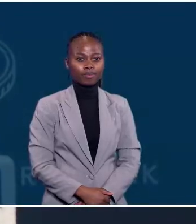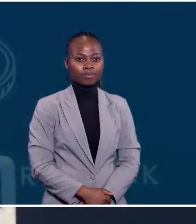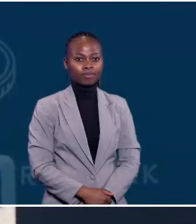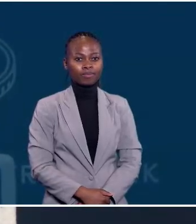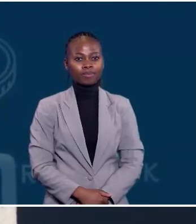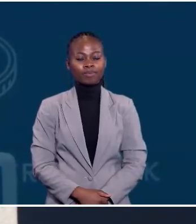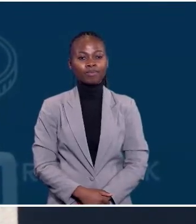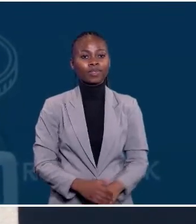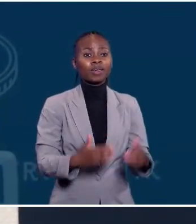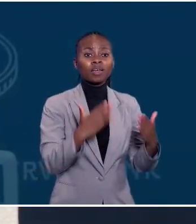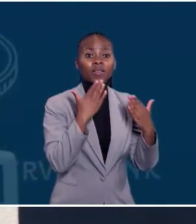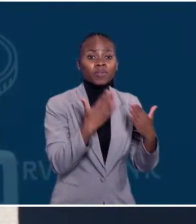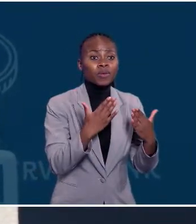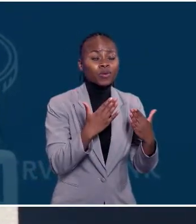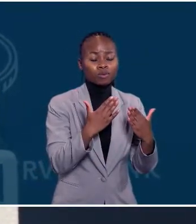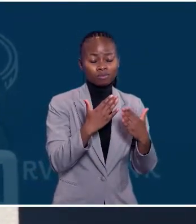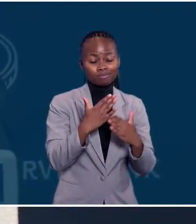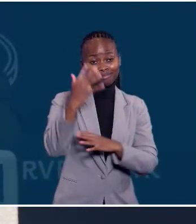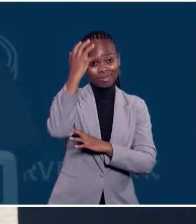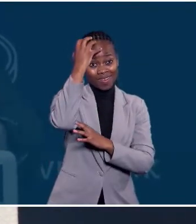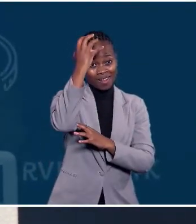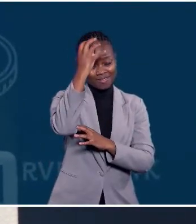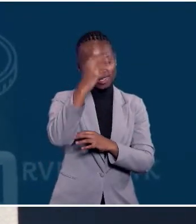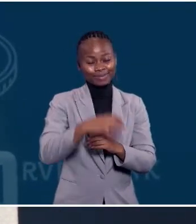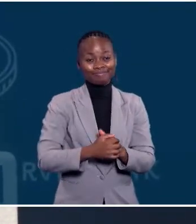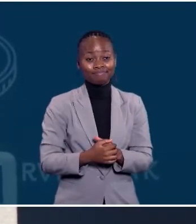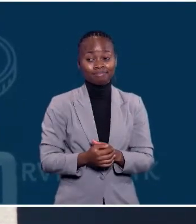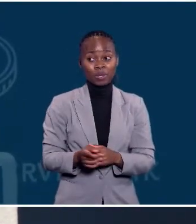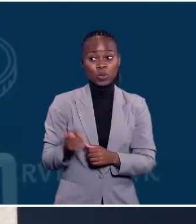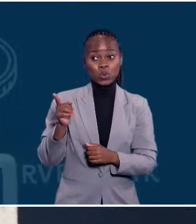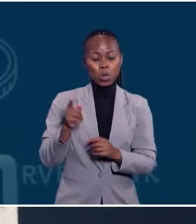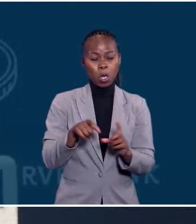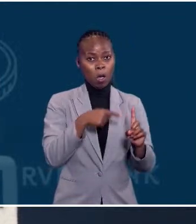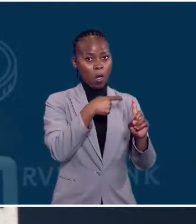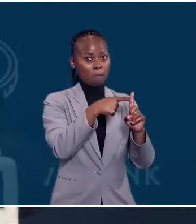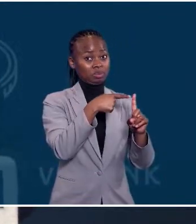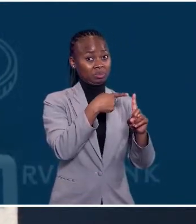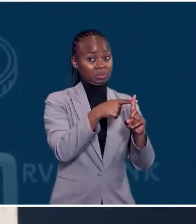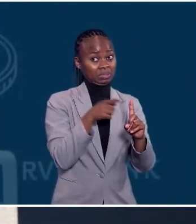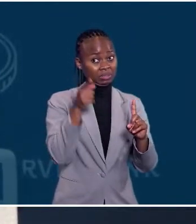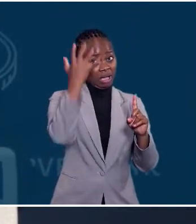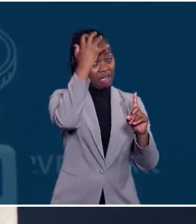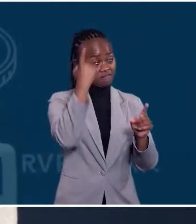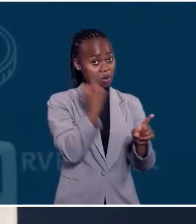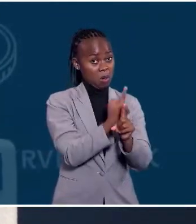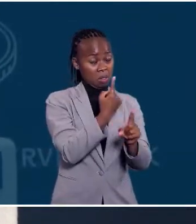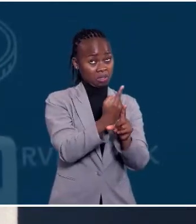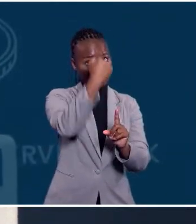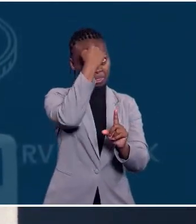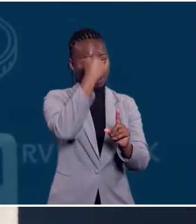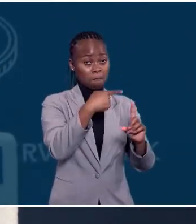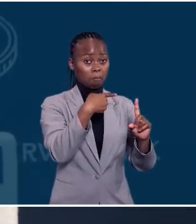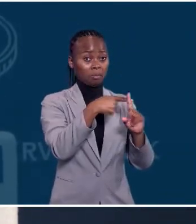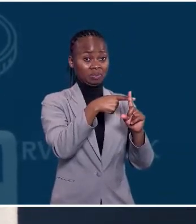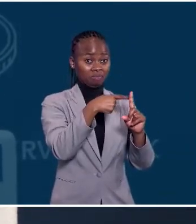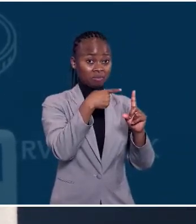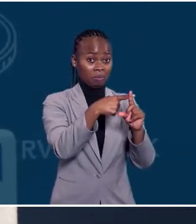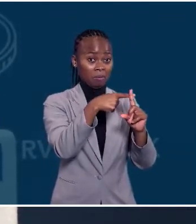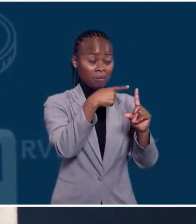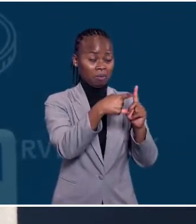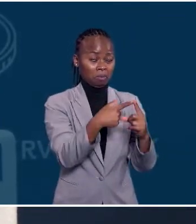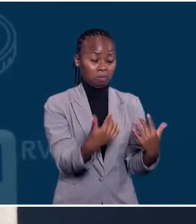Thank you, Governor. The Governor is optimistic, of course, as always. Succinctness isn't